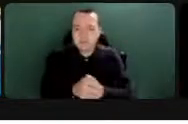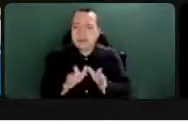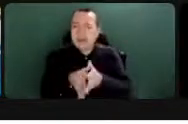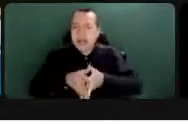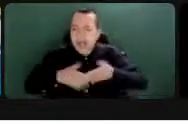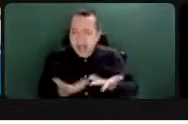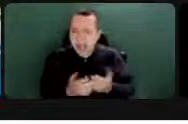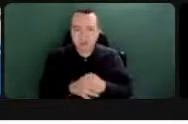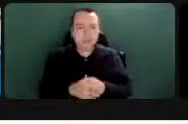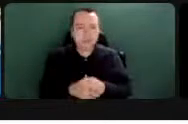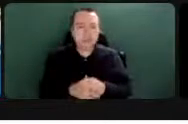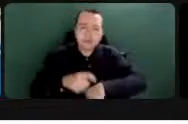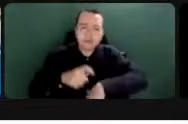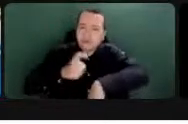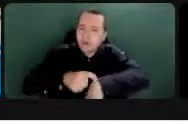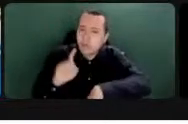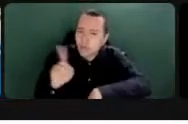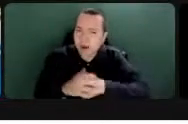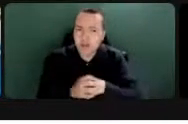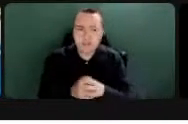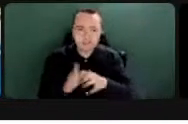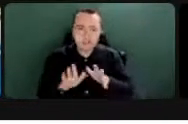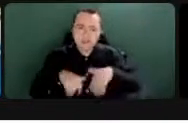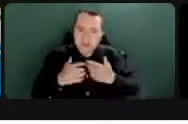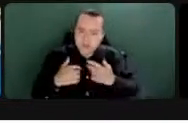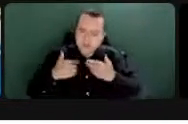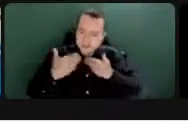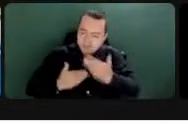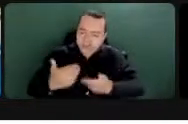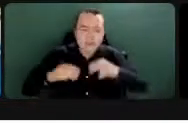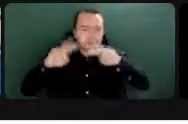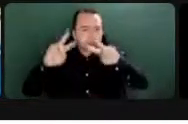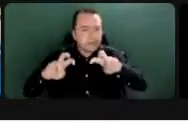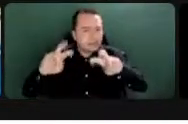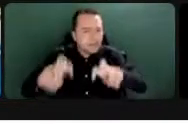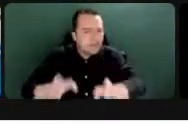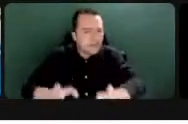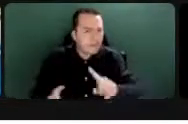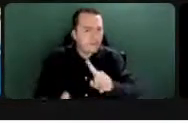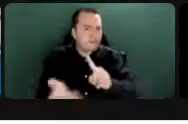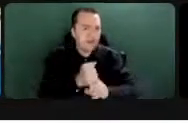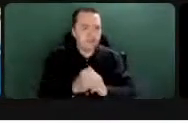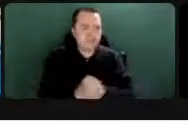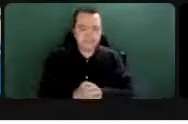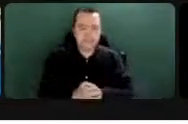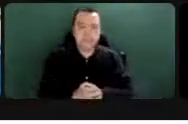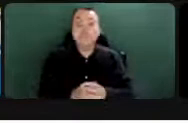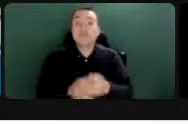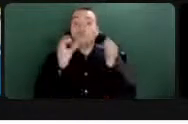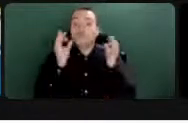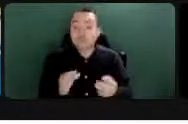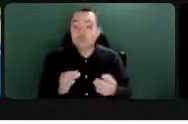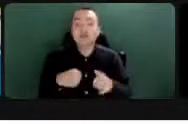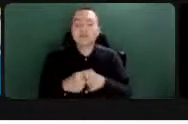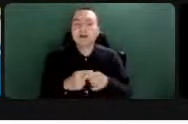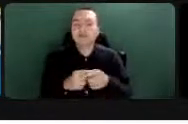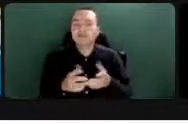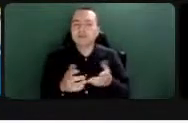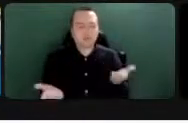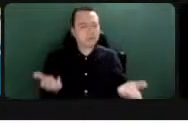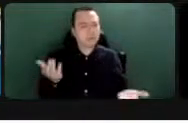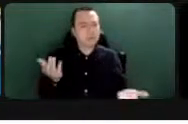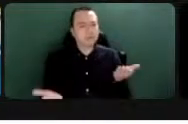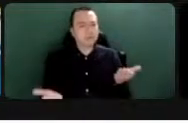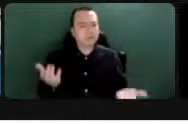main findings. But then we added the implications. So what do the authors of the review say its implications